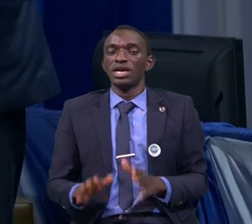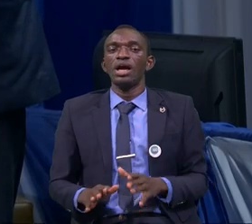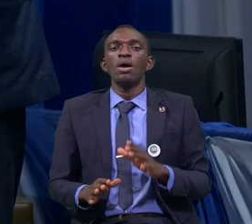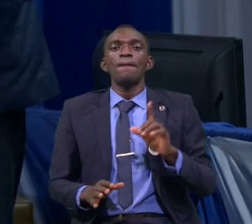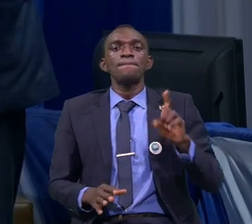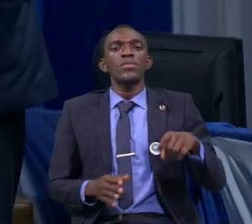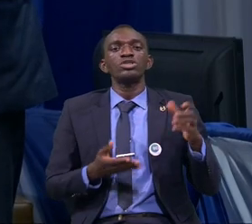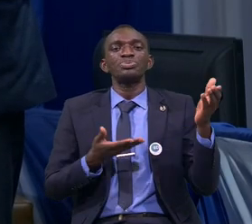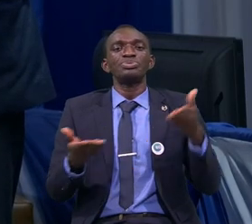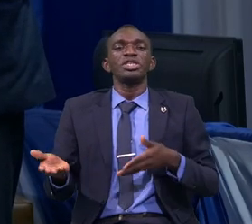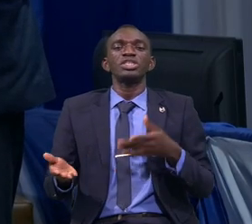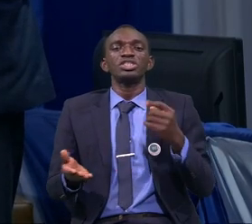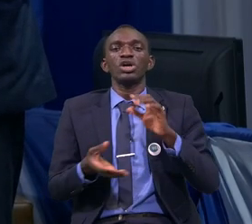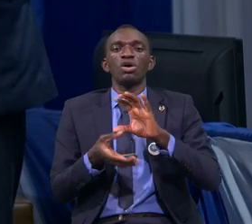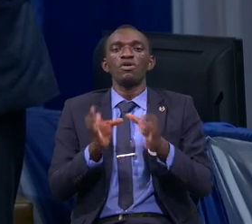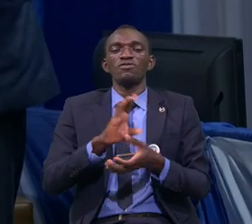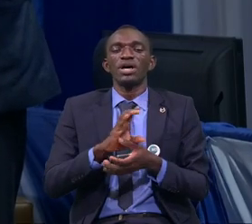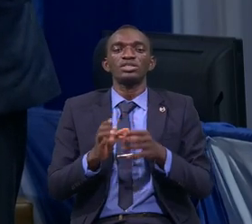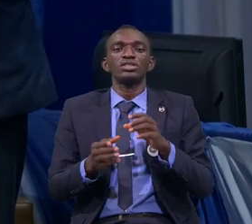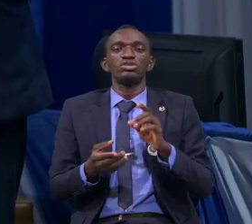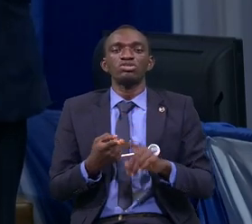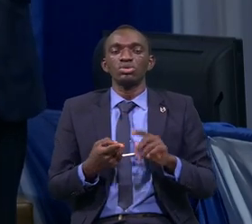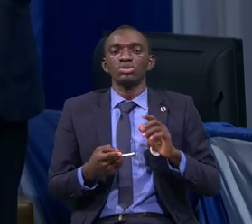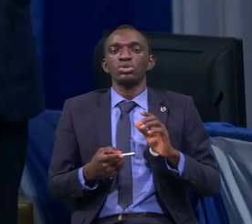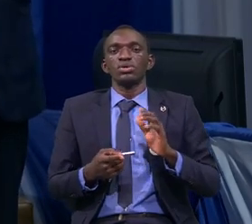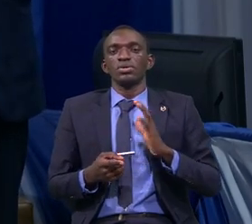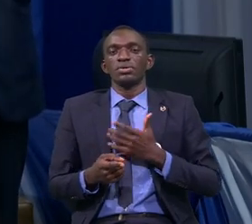to our banquet to Bunaberi,